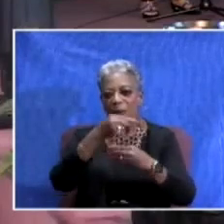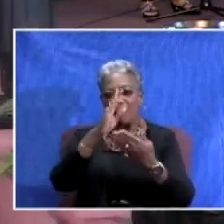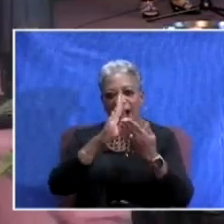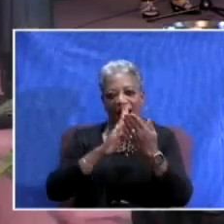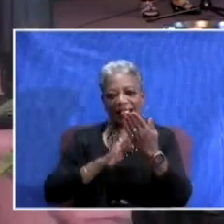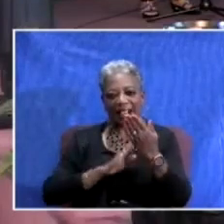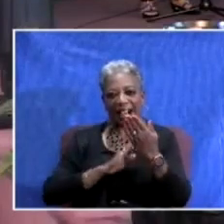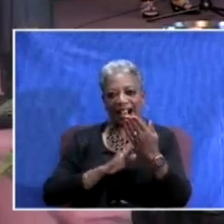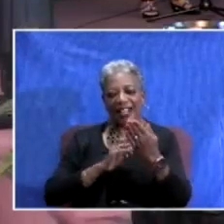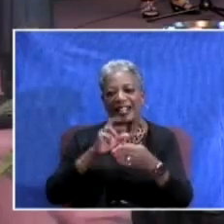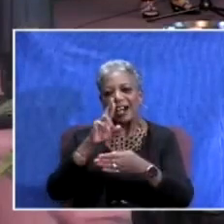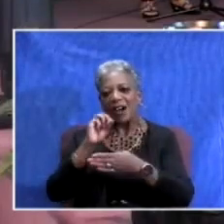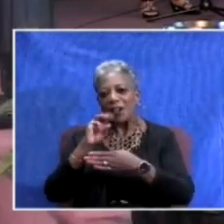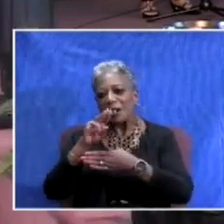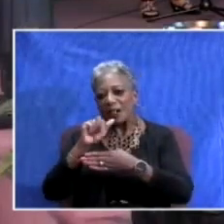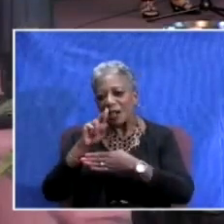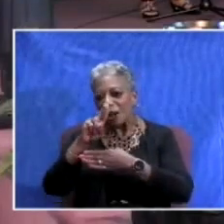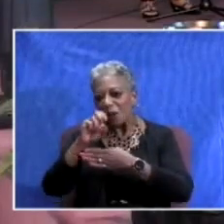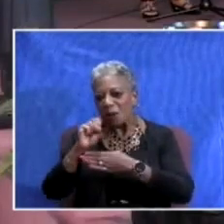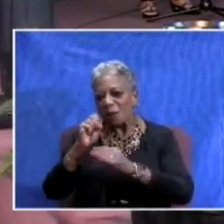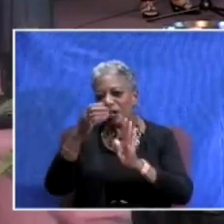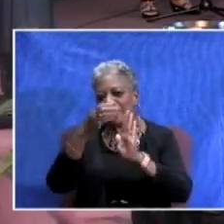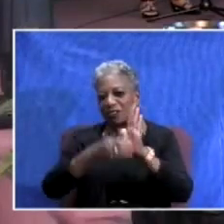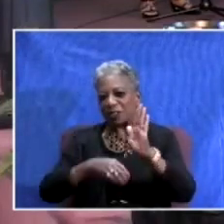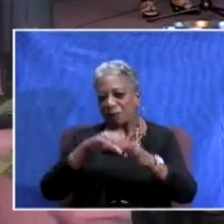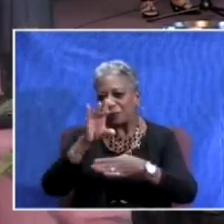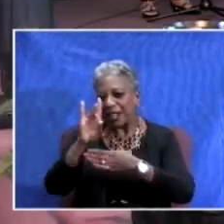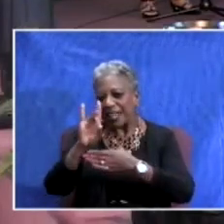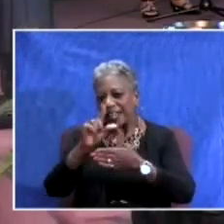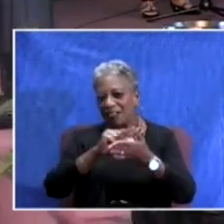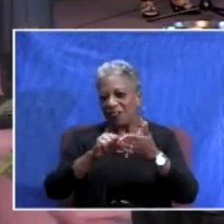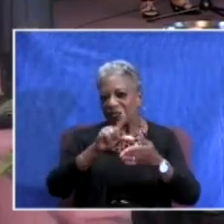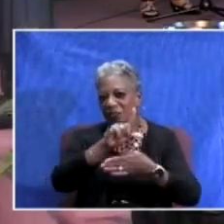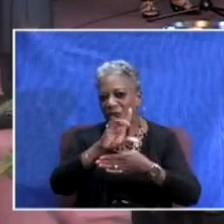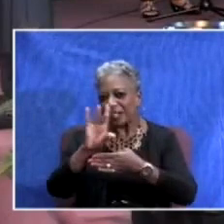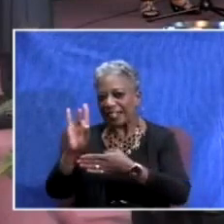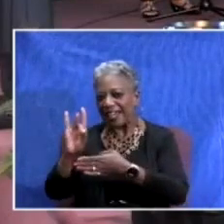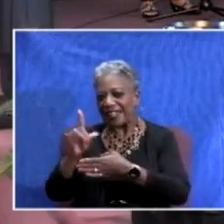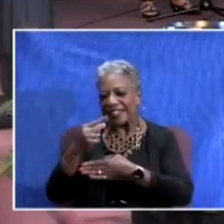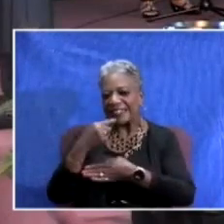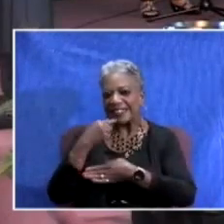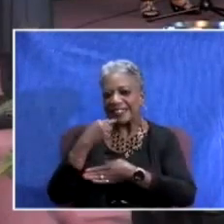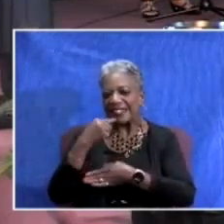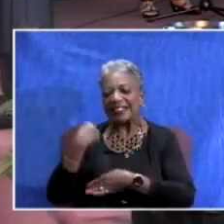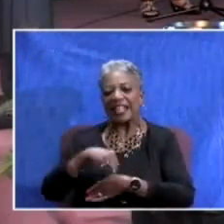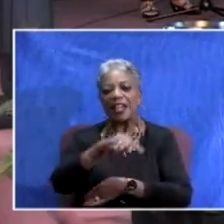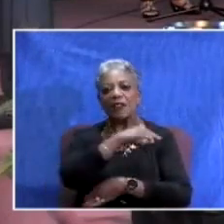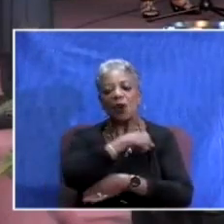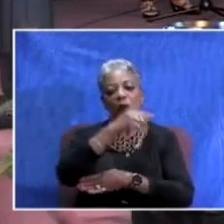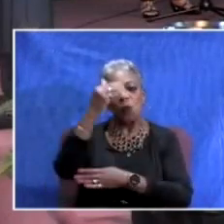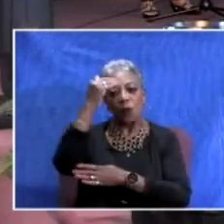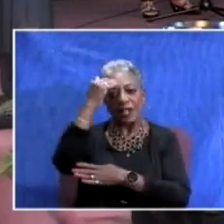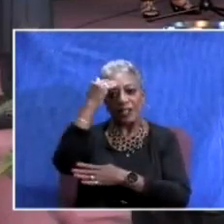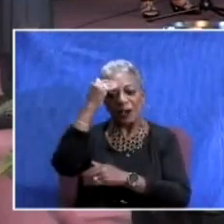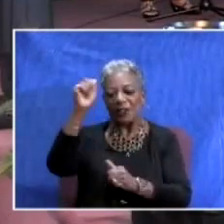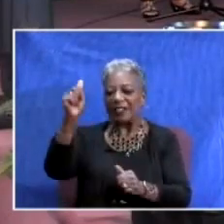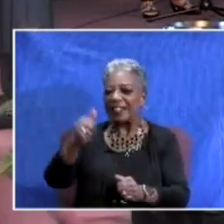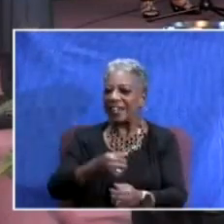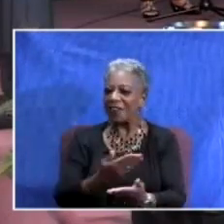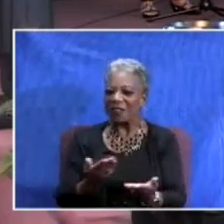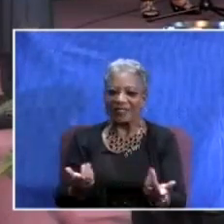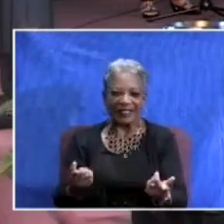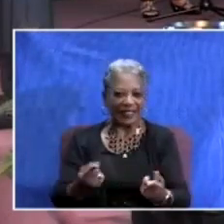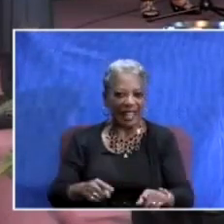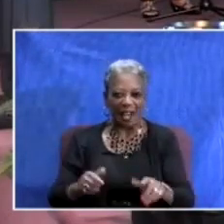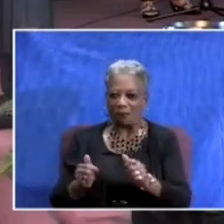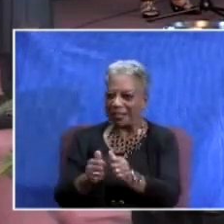know that all things work together. Even when we don't know how it's going to